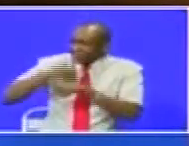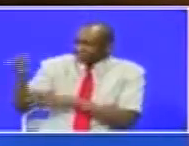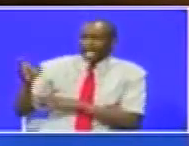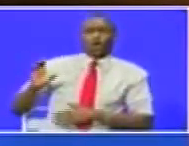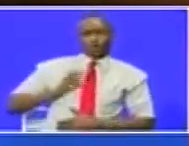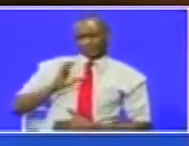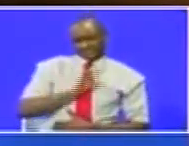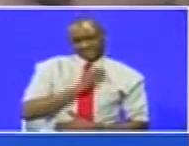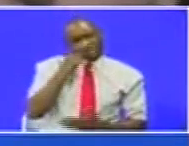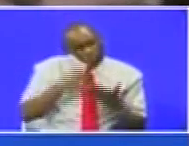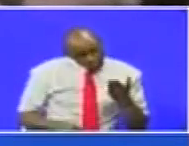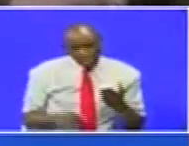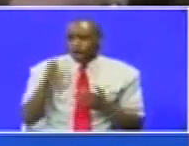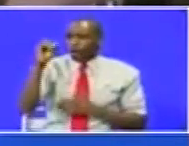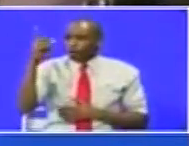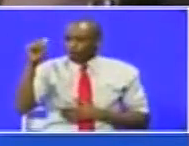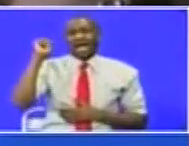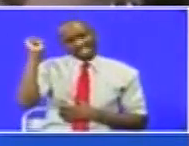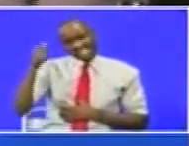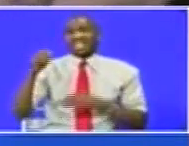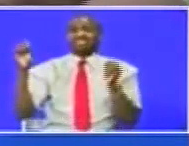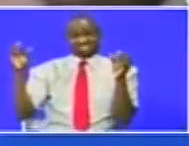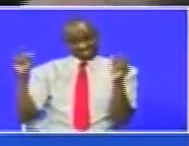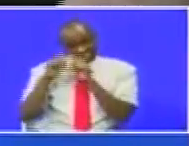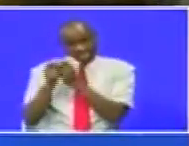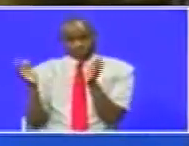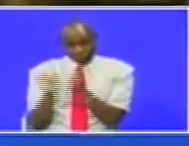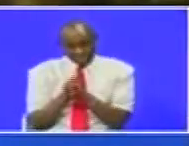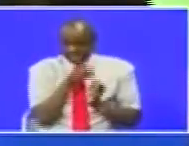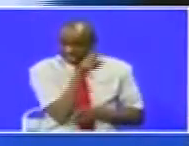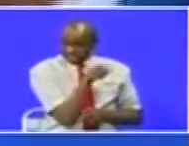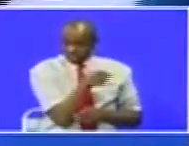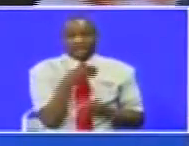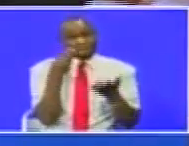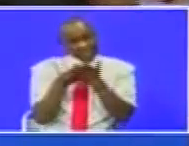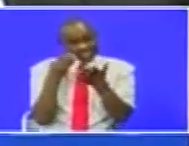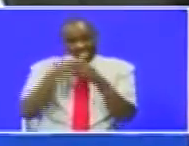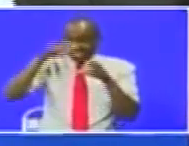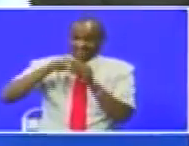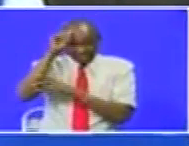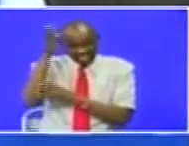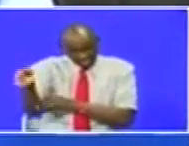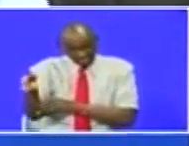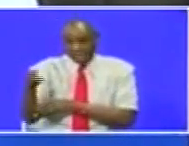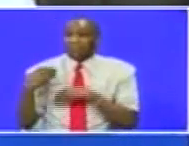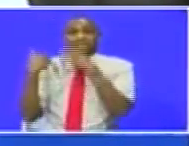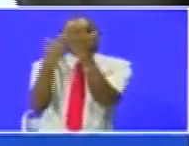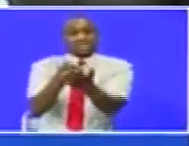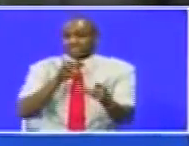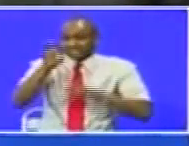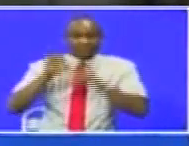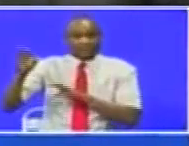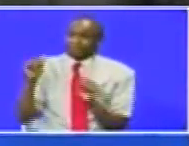committee disclosed that the Okoa Kenya team and the proponents of the Pesa Mashinani drive have not yet presented their